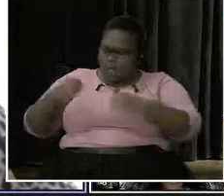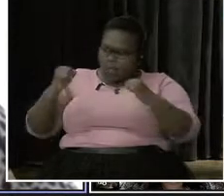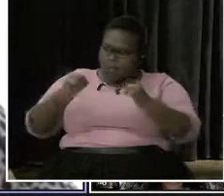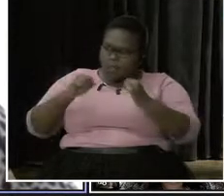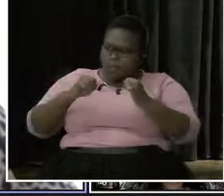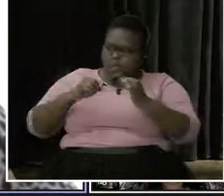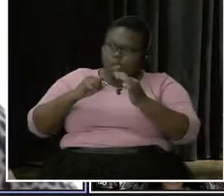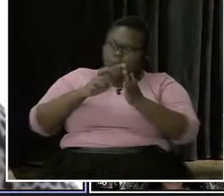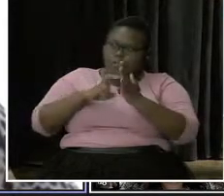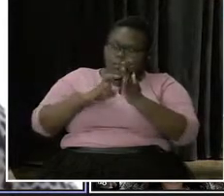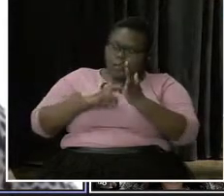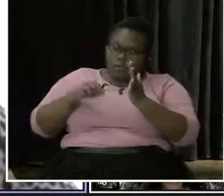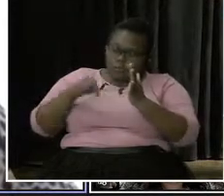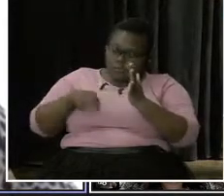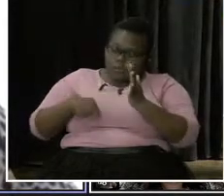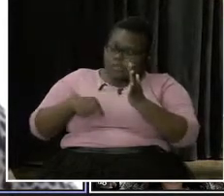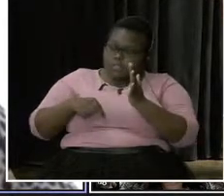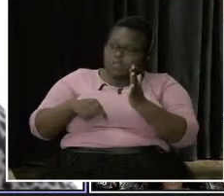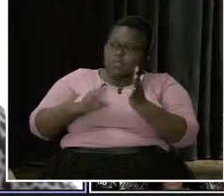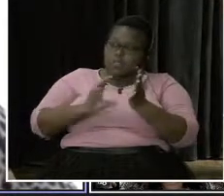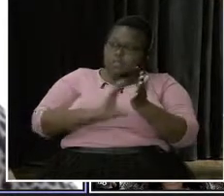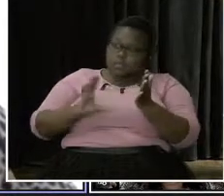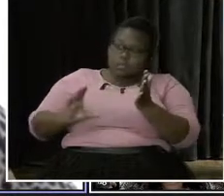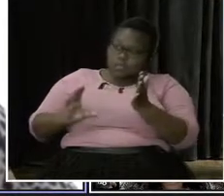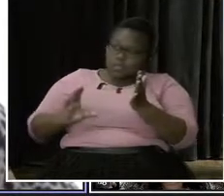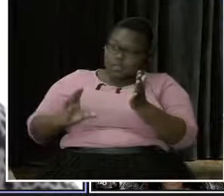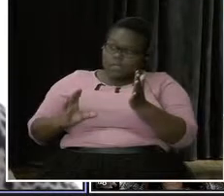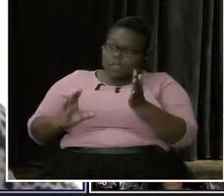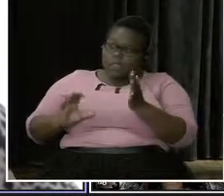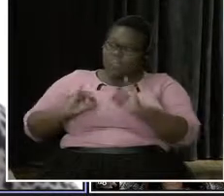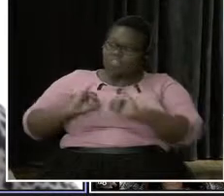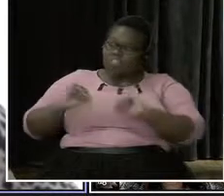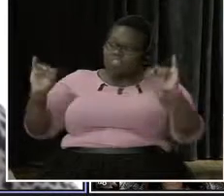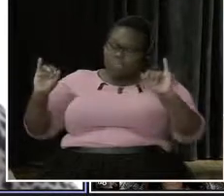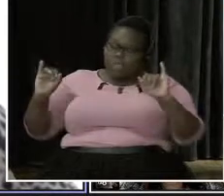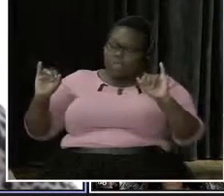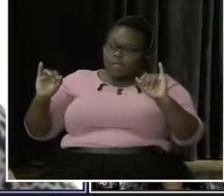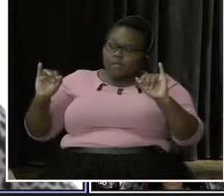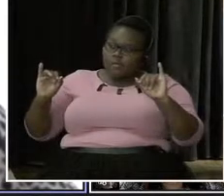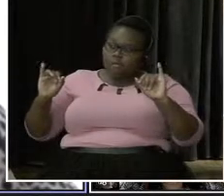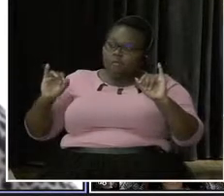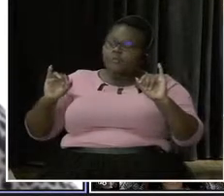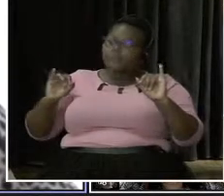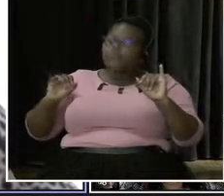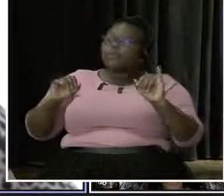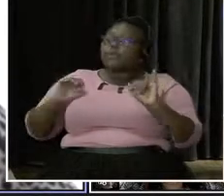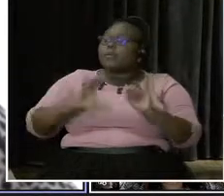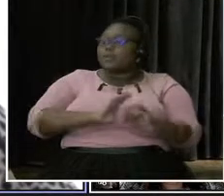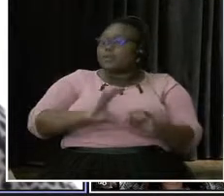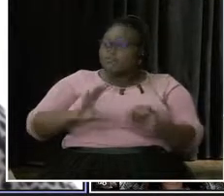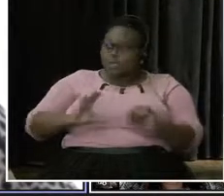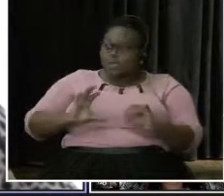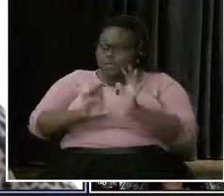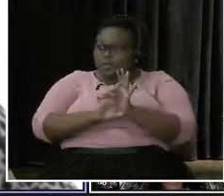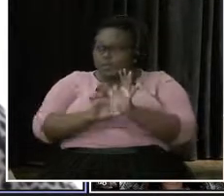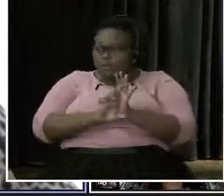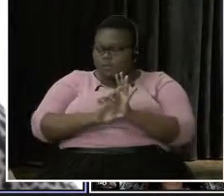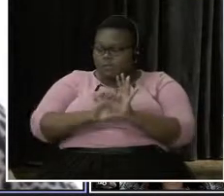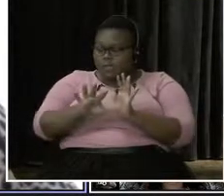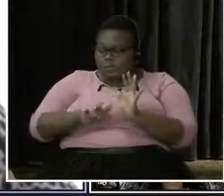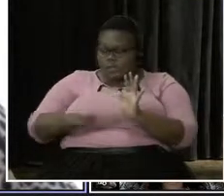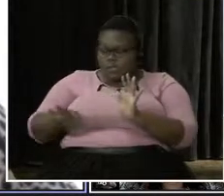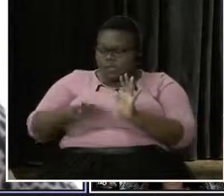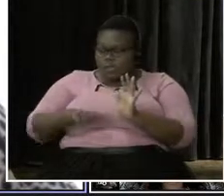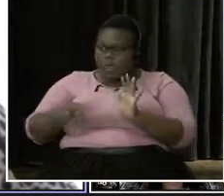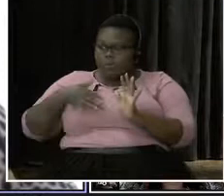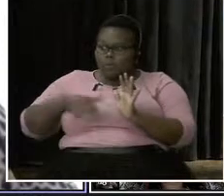of this council. It is offensive and it is disparaging. And if the councillors who represent the areas that he's listing would like to